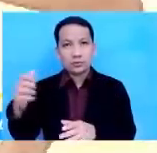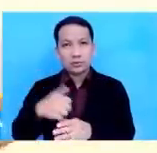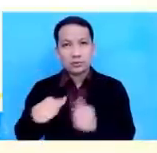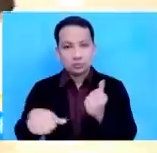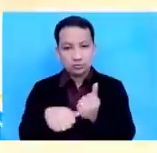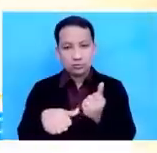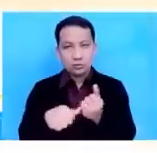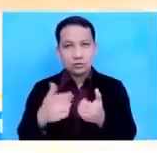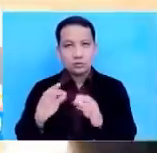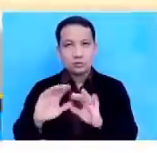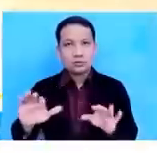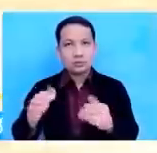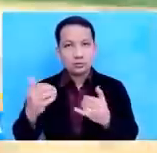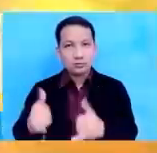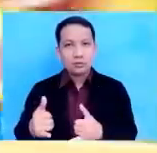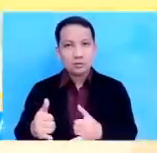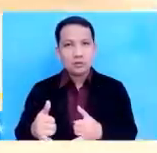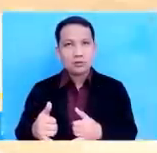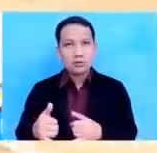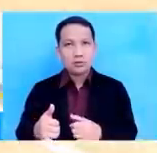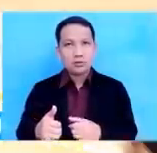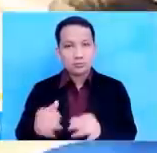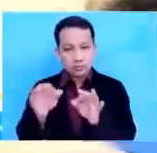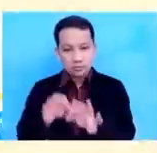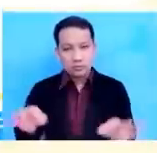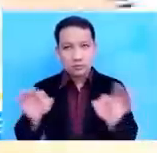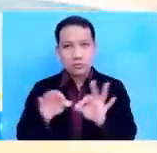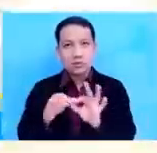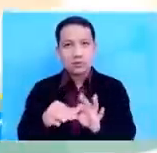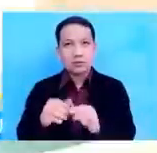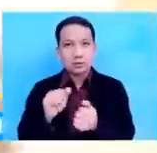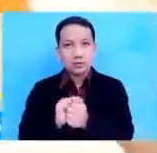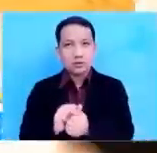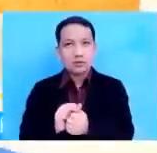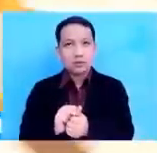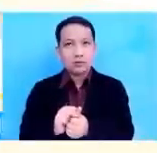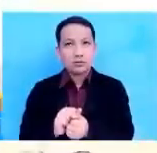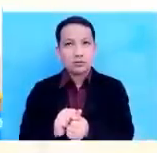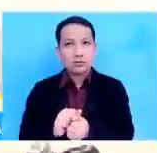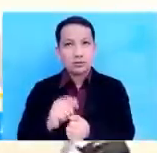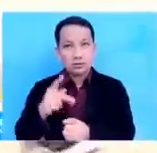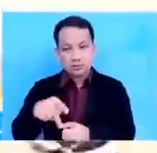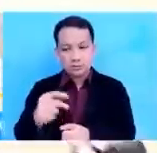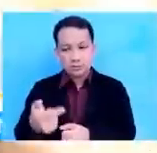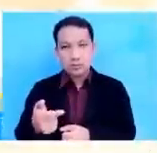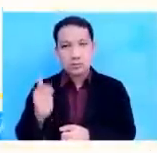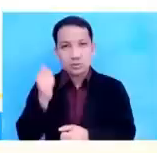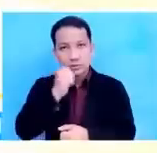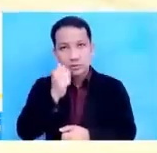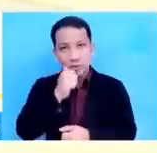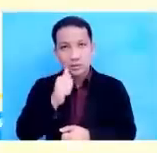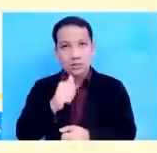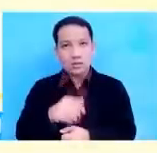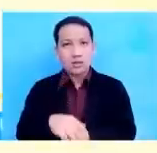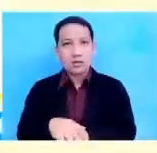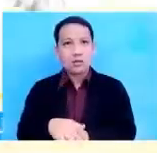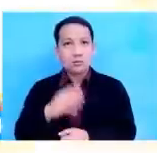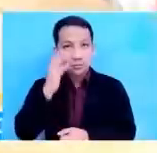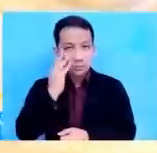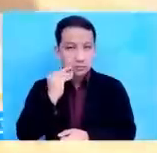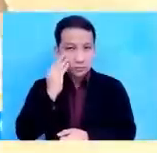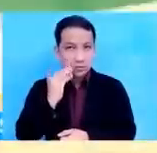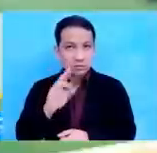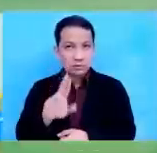per game. Magiging crucial daw ang pagsali ng gwardiya sa Gilas Women gawa ng kanyang build at experience